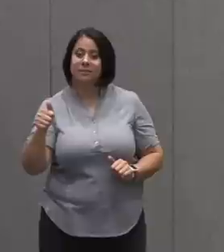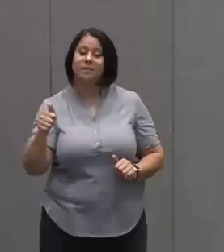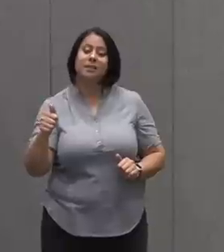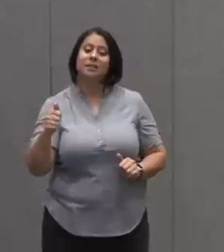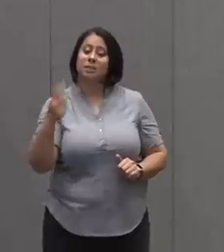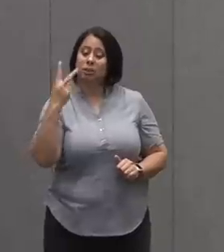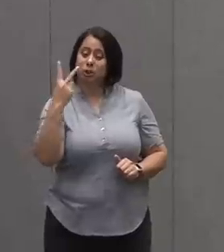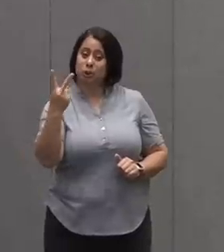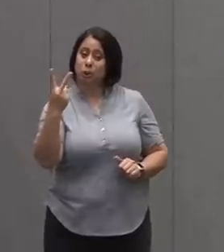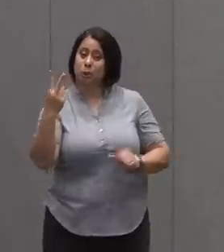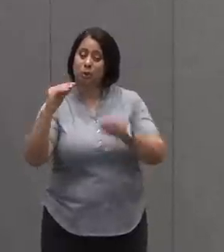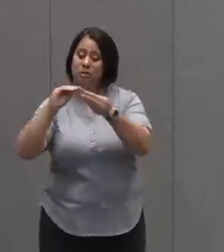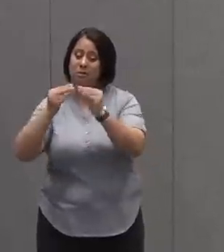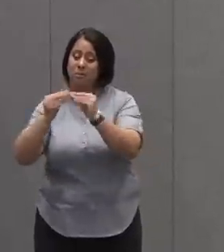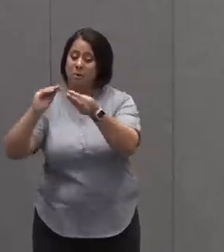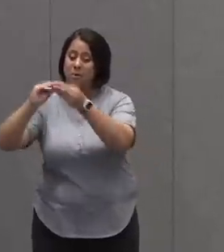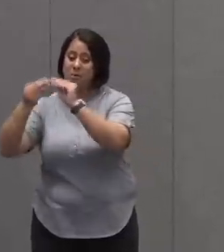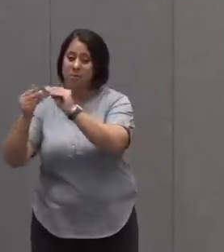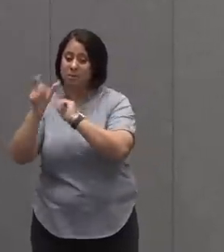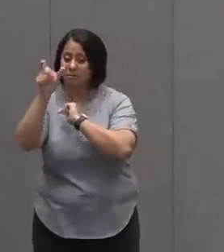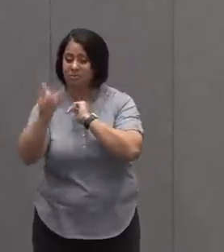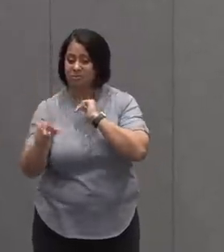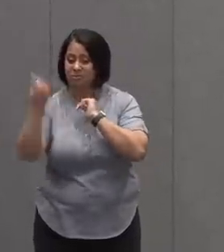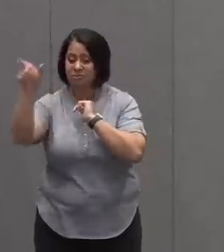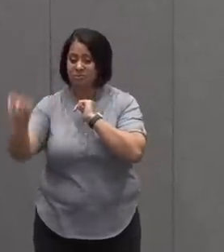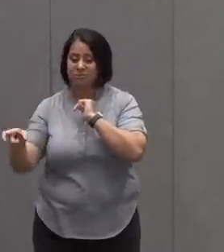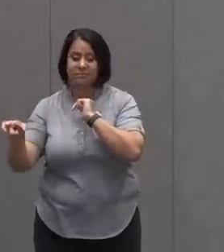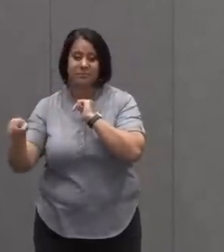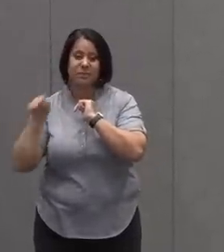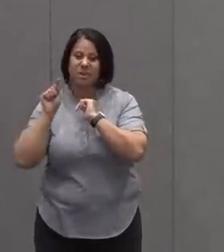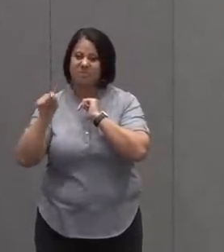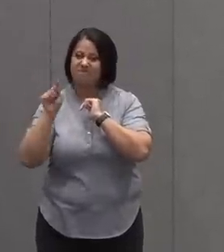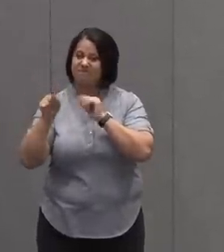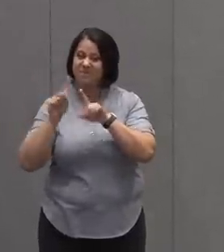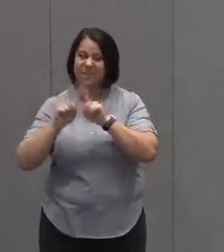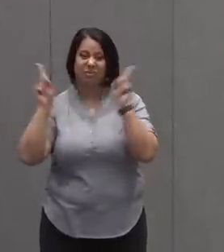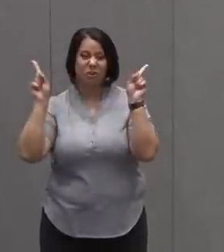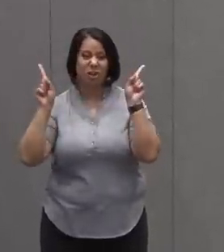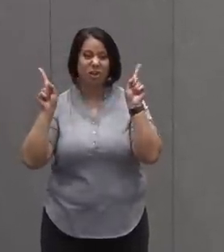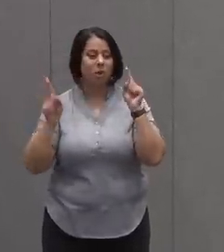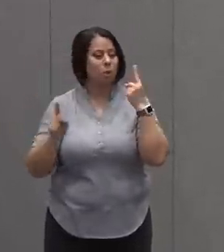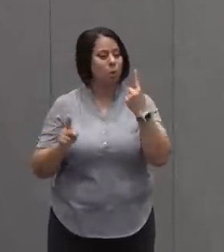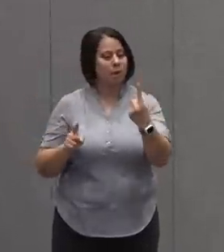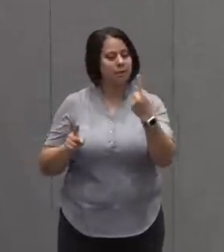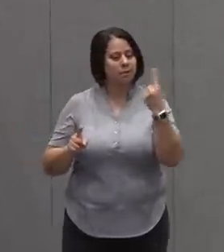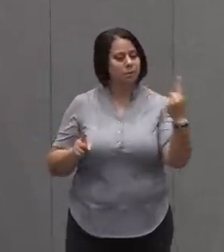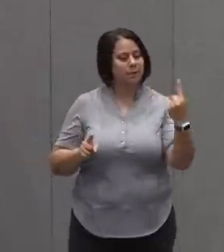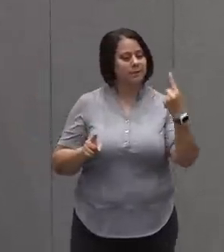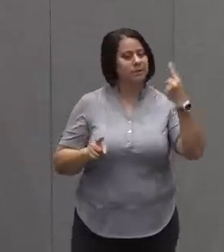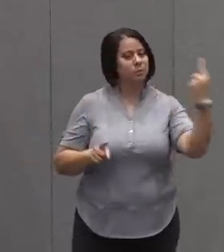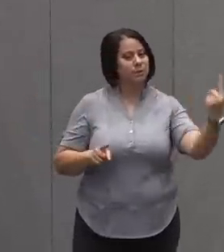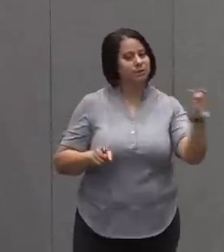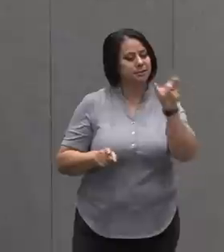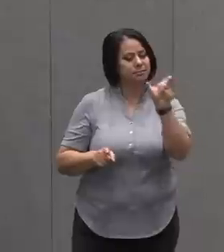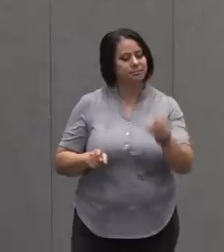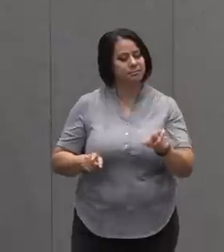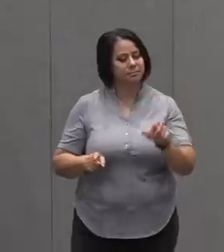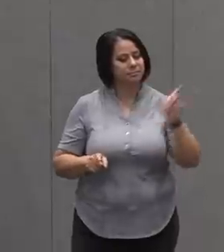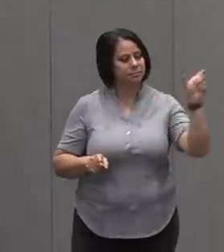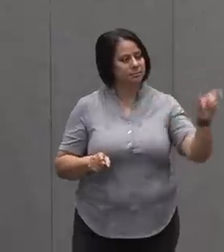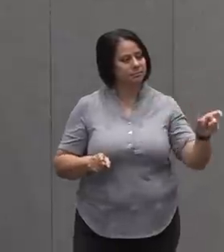digits there, so that's a 10. So I think the 10 didn't belong because all the others had one digit.